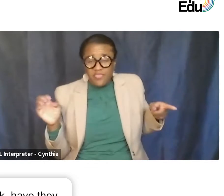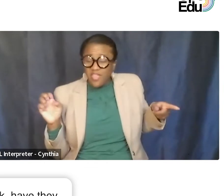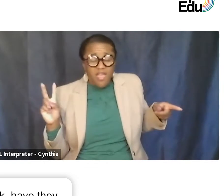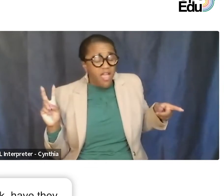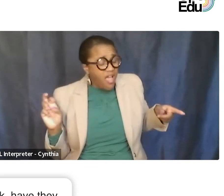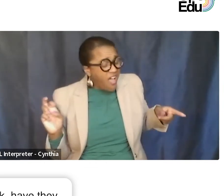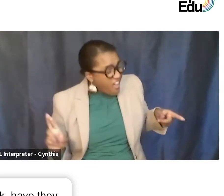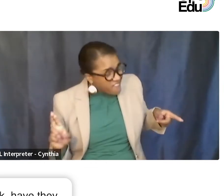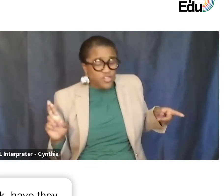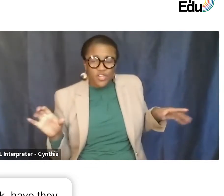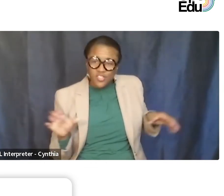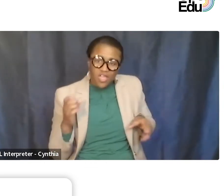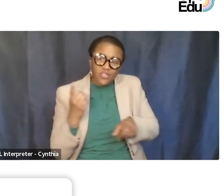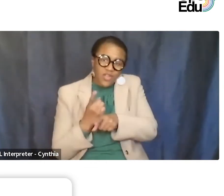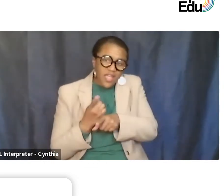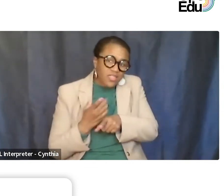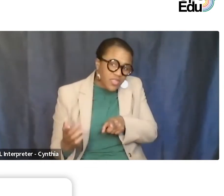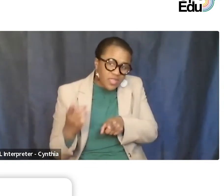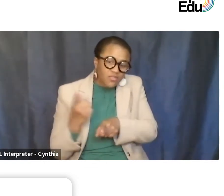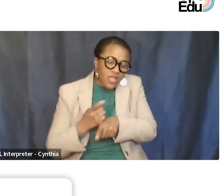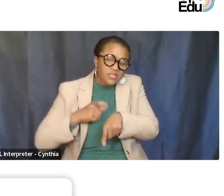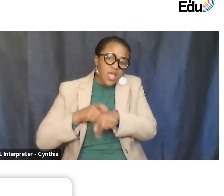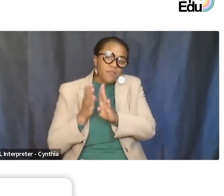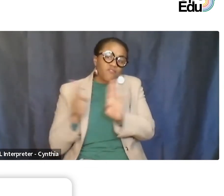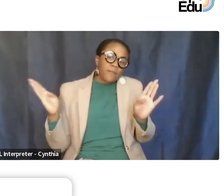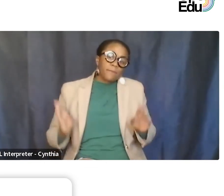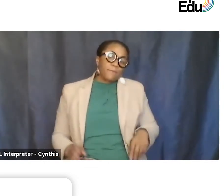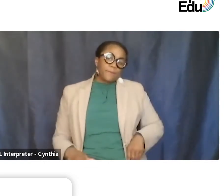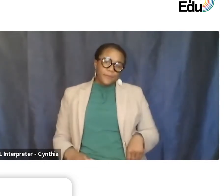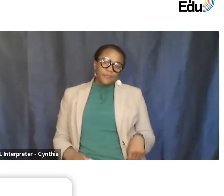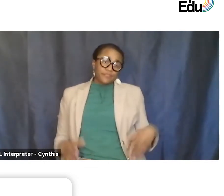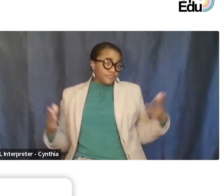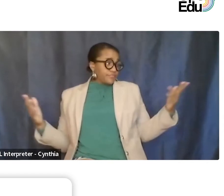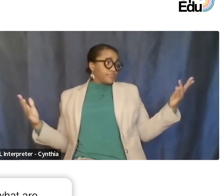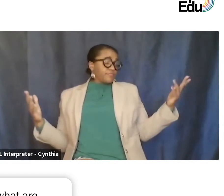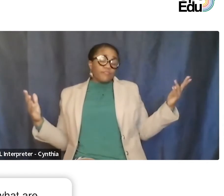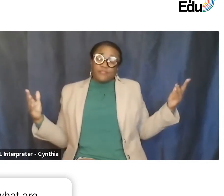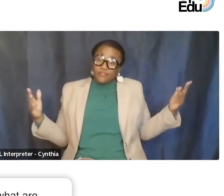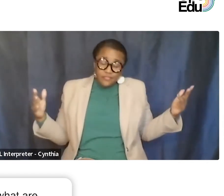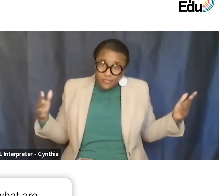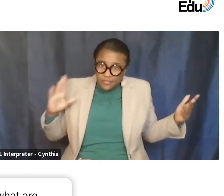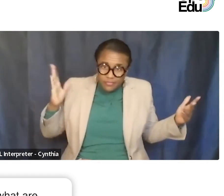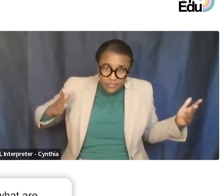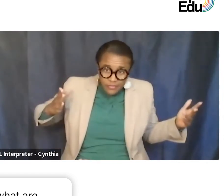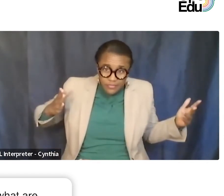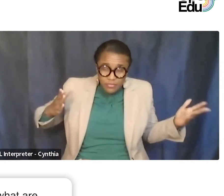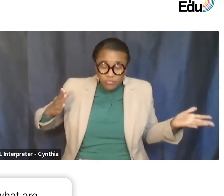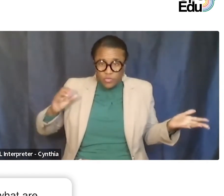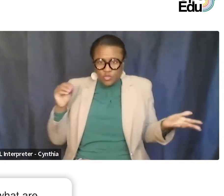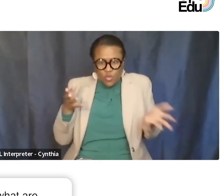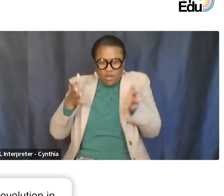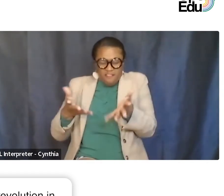done the right thing in the right time frame? It doesn't happen. And so then what are we left